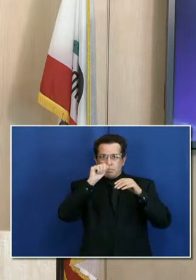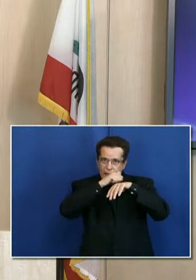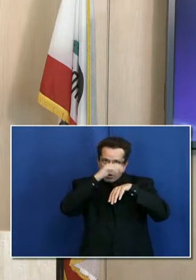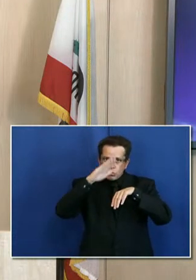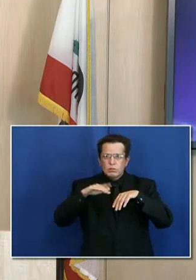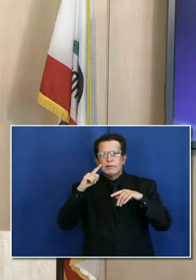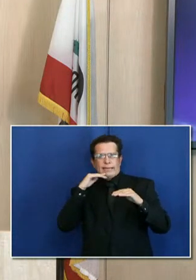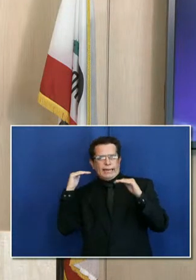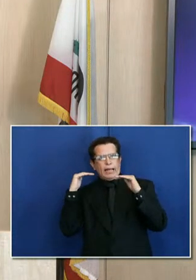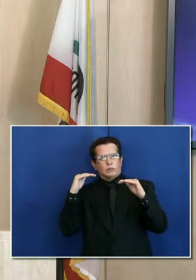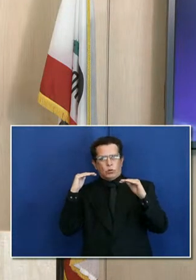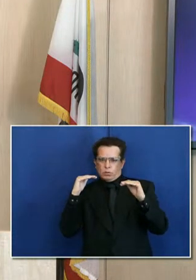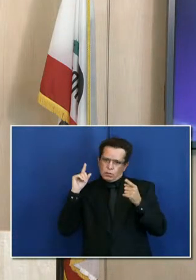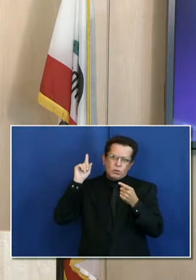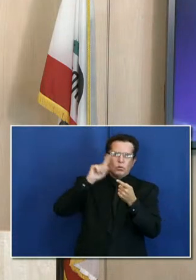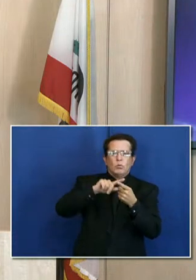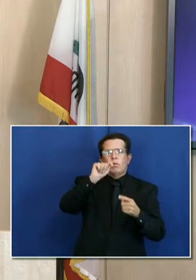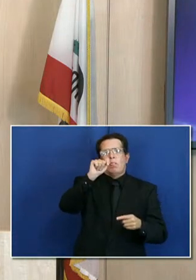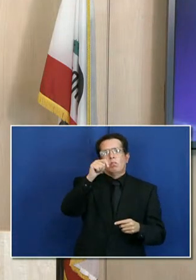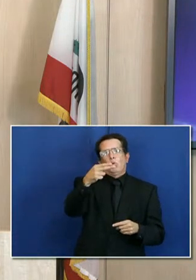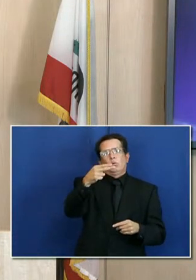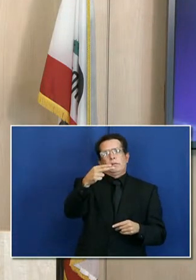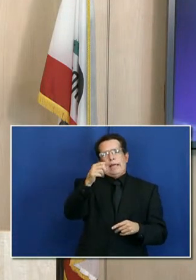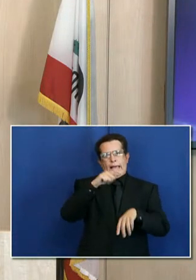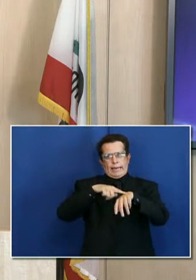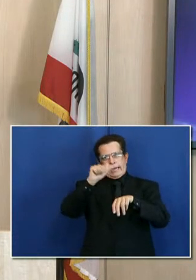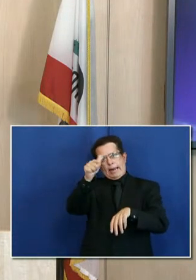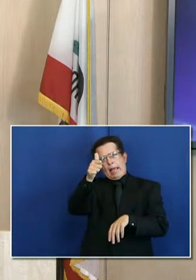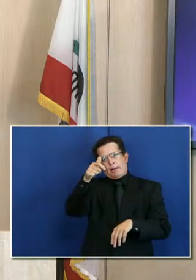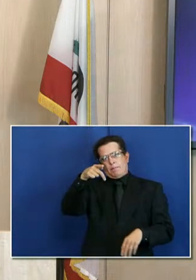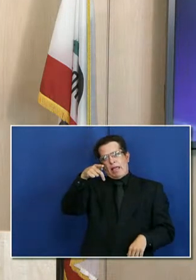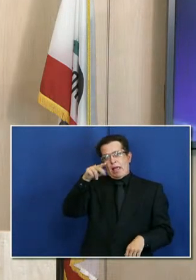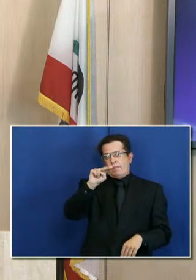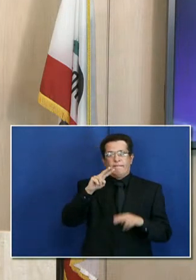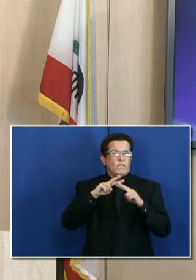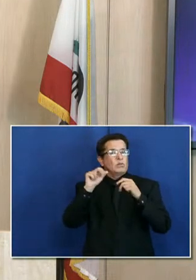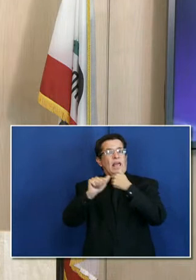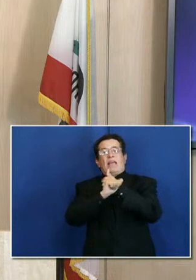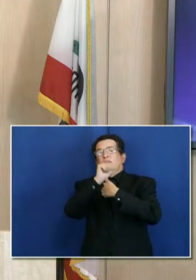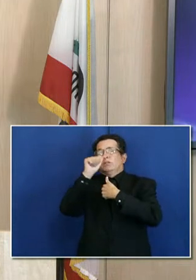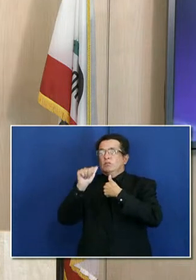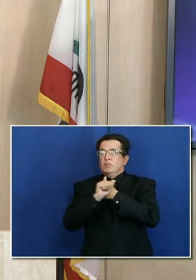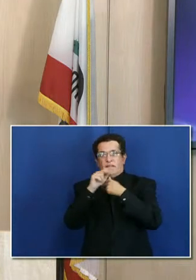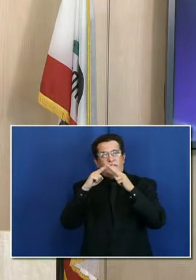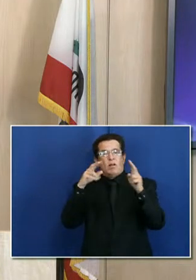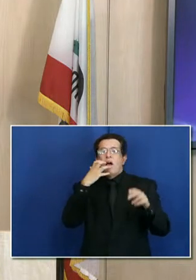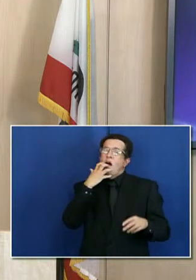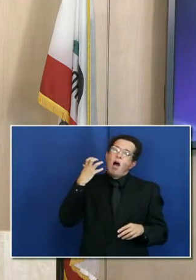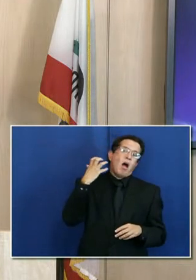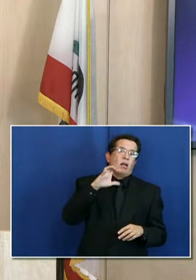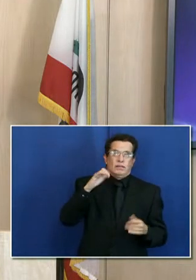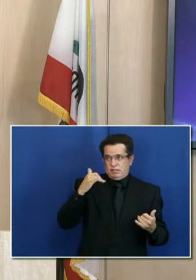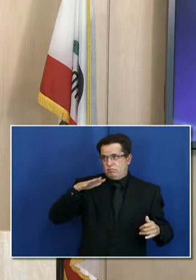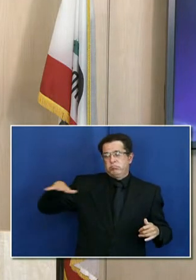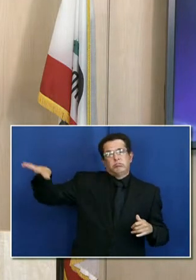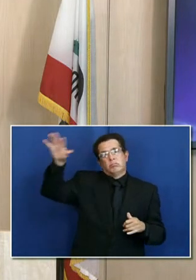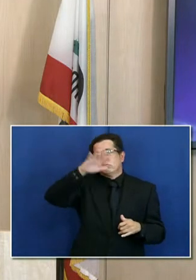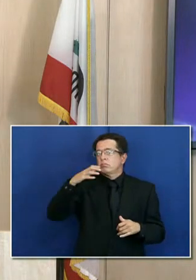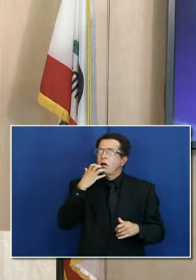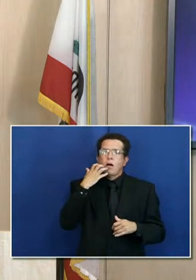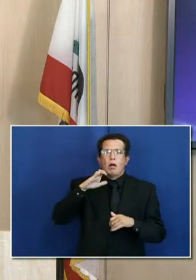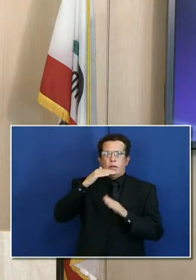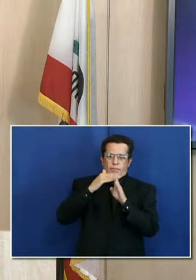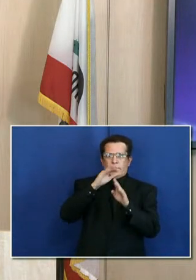deserts through Thursday at 10 p.m. Dangerously hot conditions with high temperatures of 98